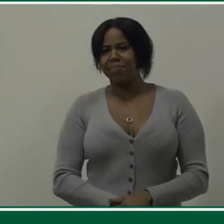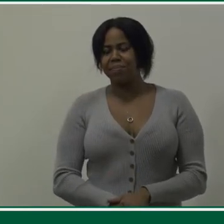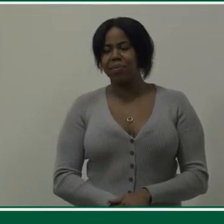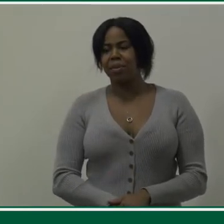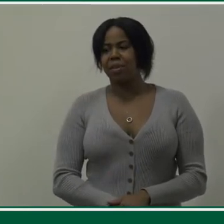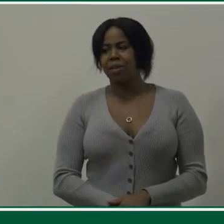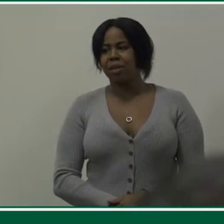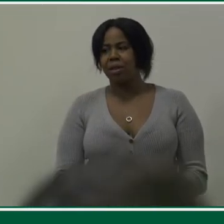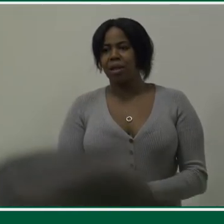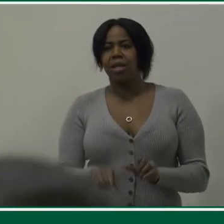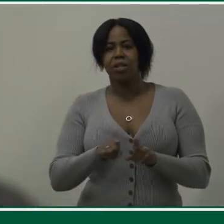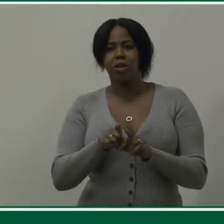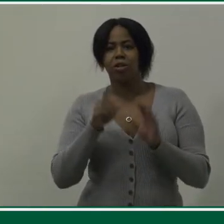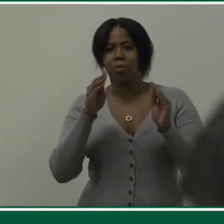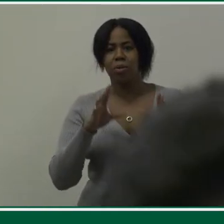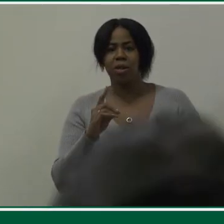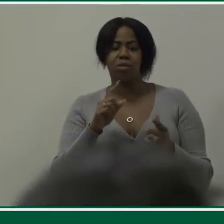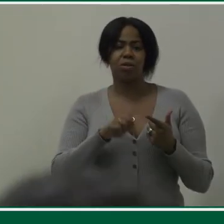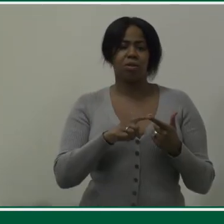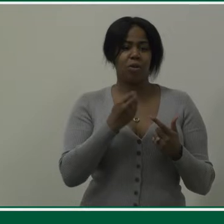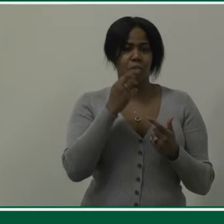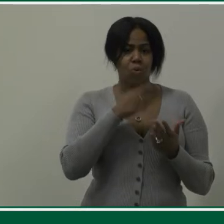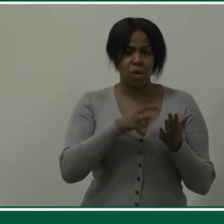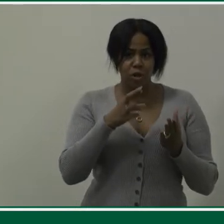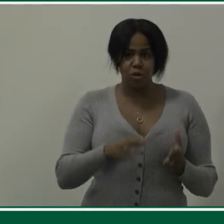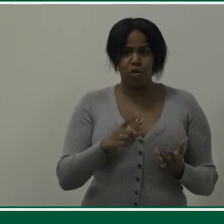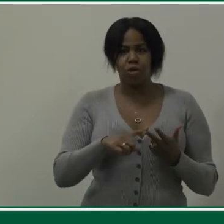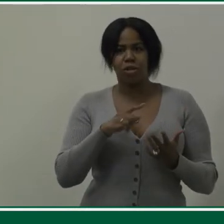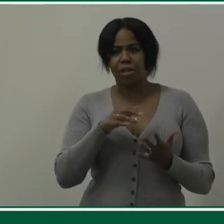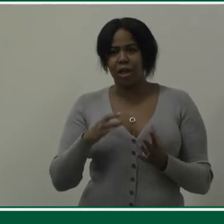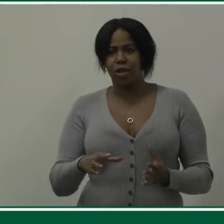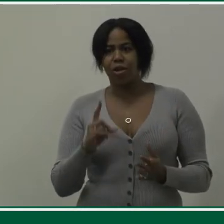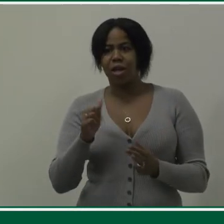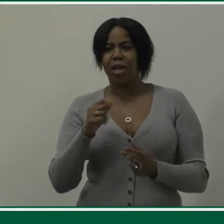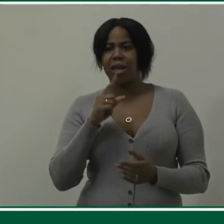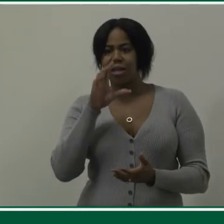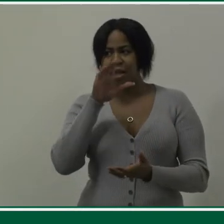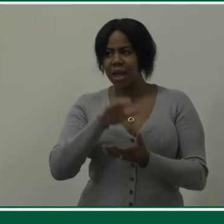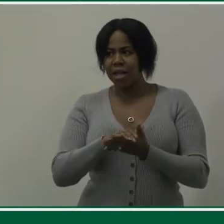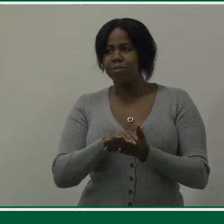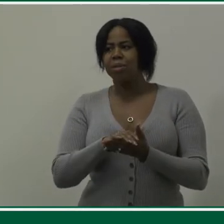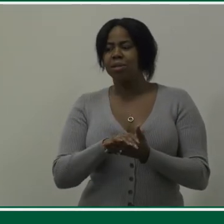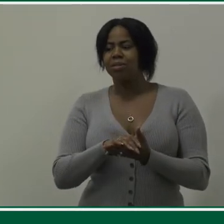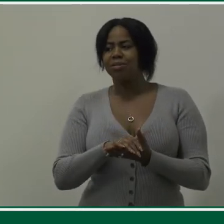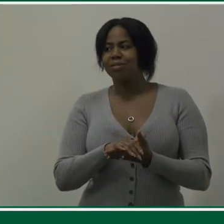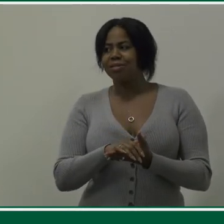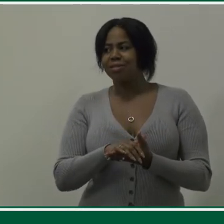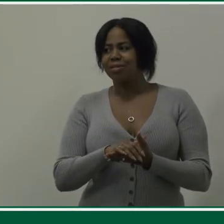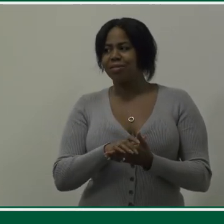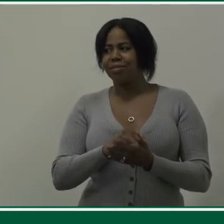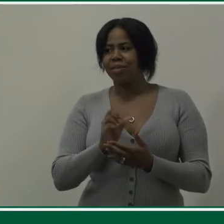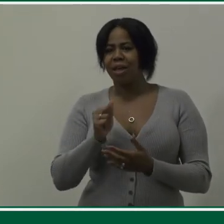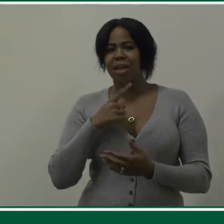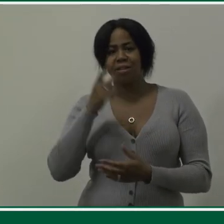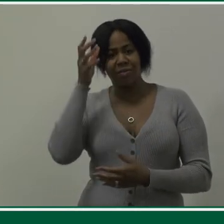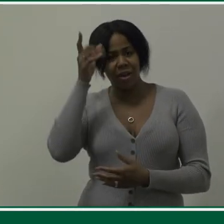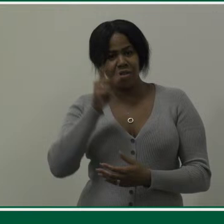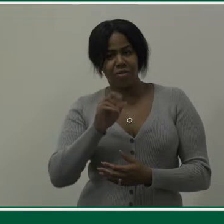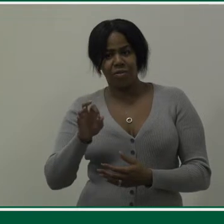In addition to being a professor, researcher, and scholar, he's a husband to Dr. Adara Essien, father of